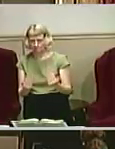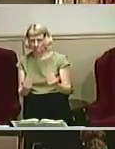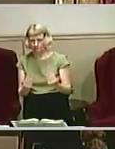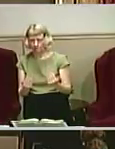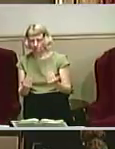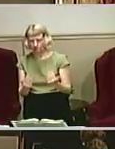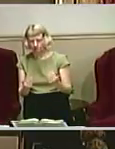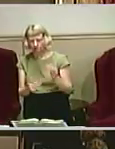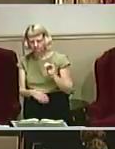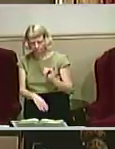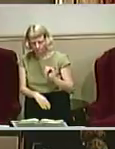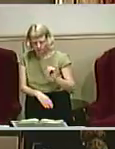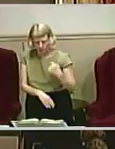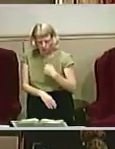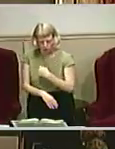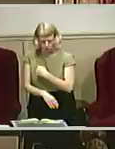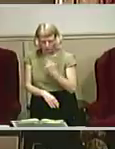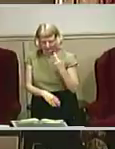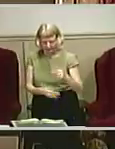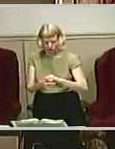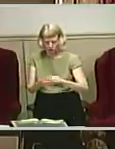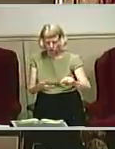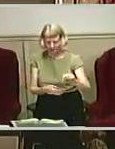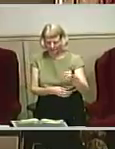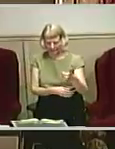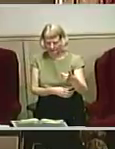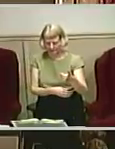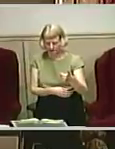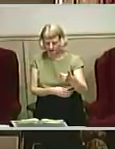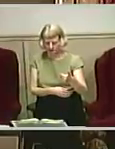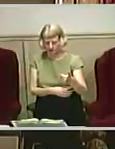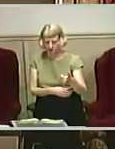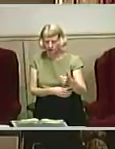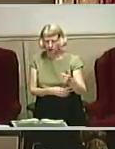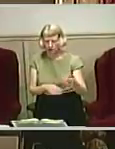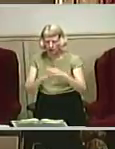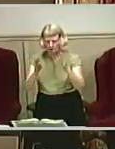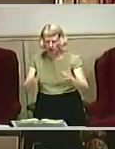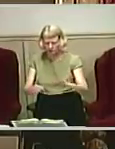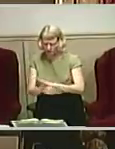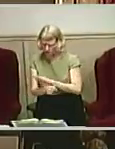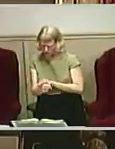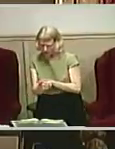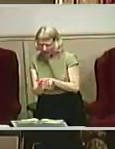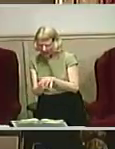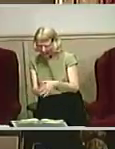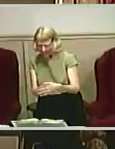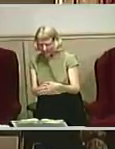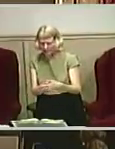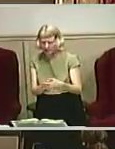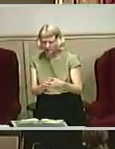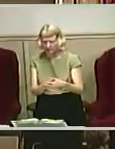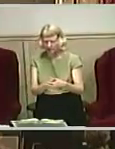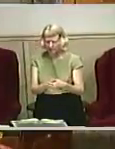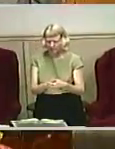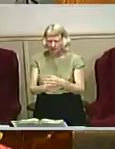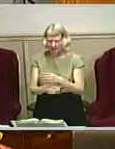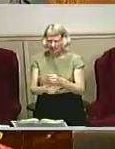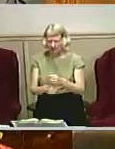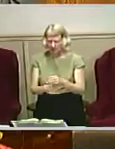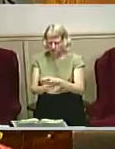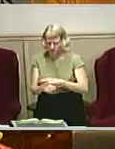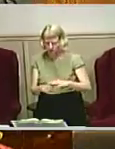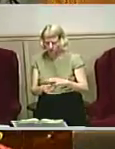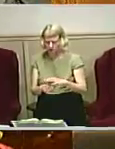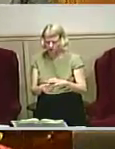us, yes, as we see in verse 10, so shall thy barns be filled with plenty, and thy presses shall burst out with new wine. That should not be the